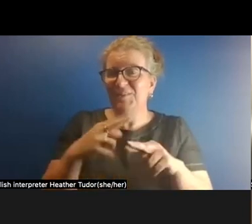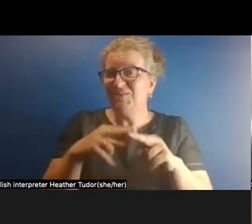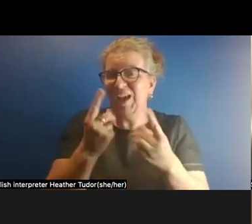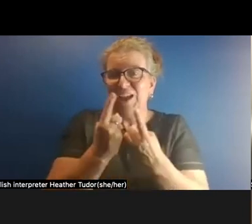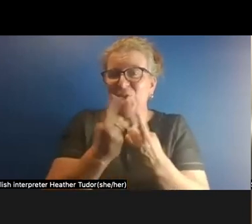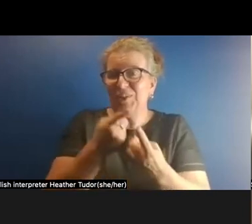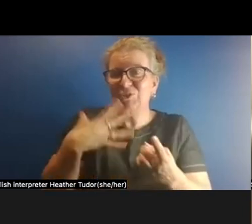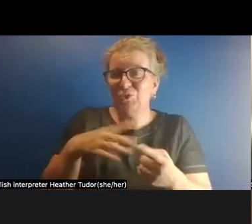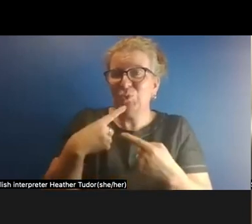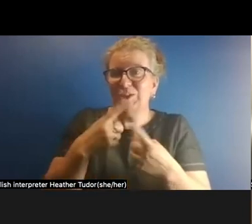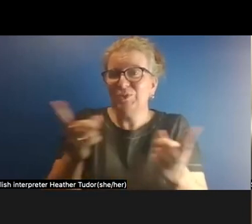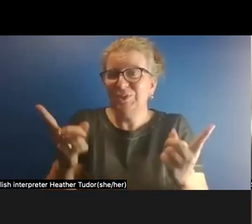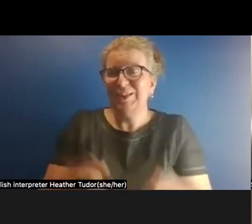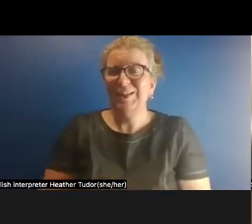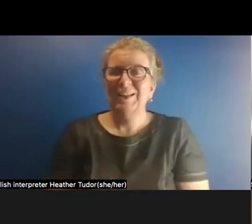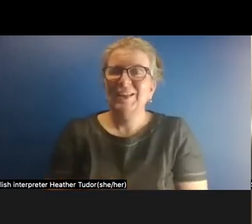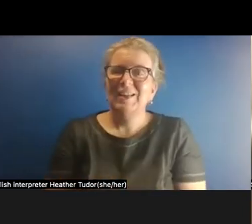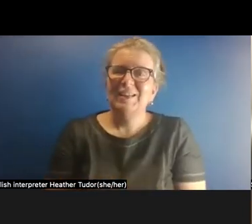basically.